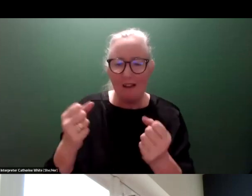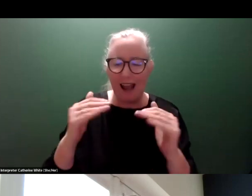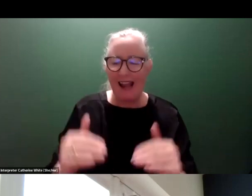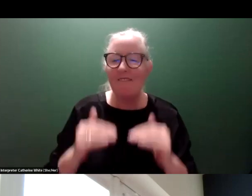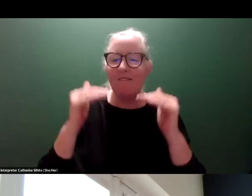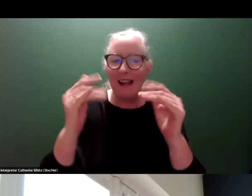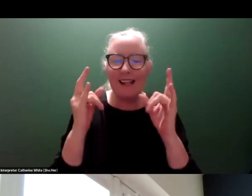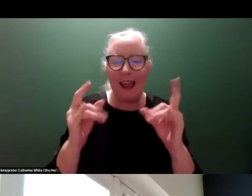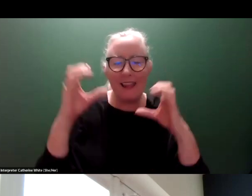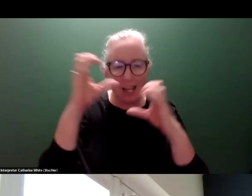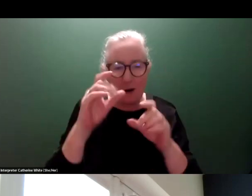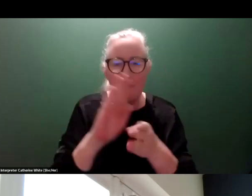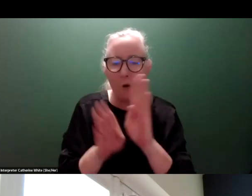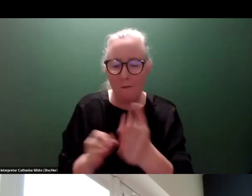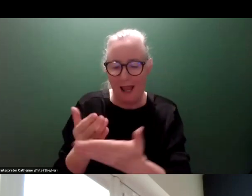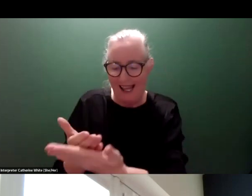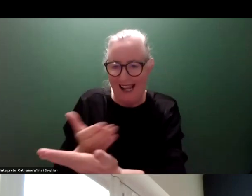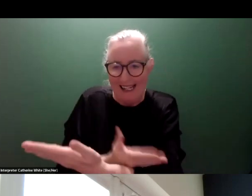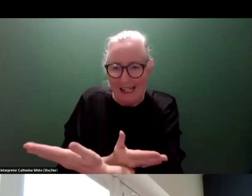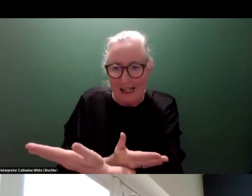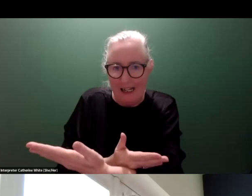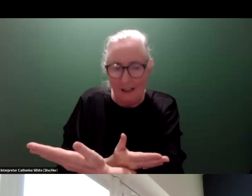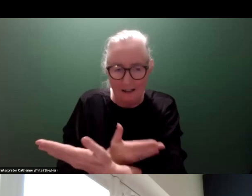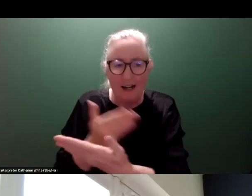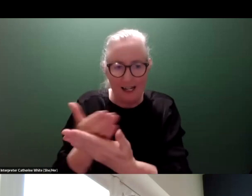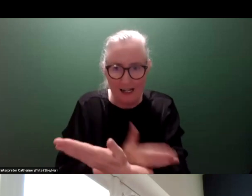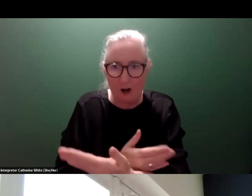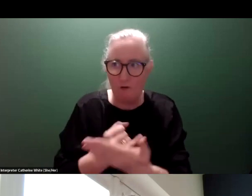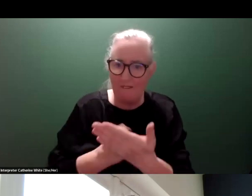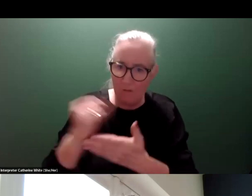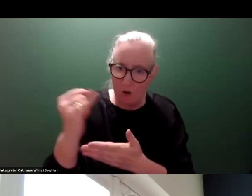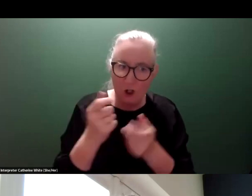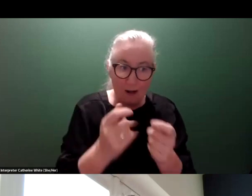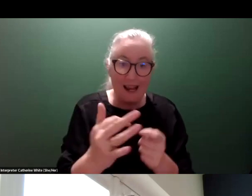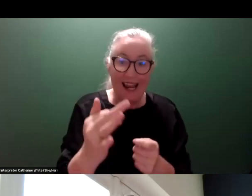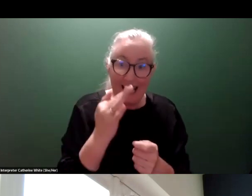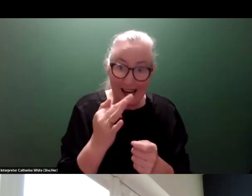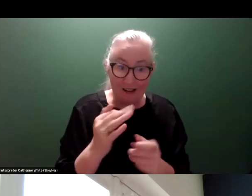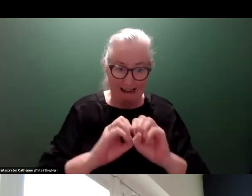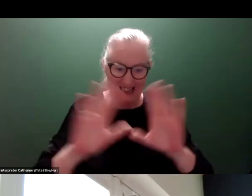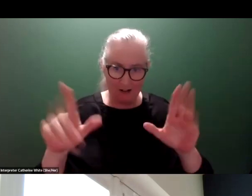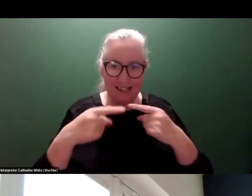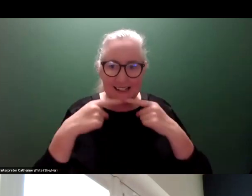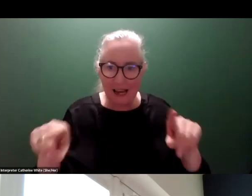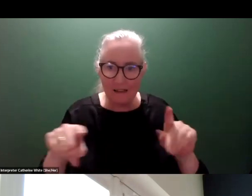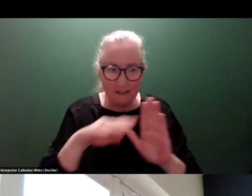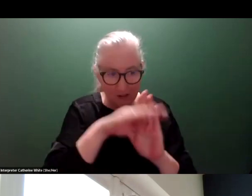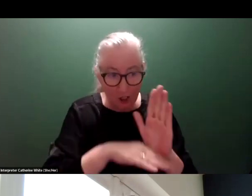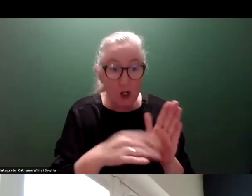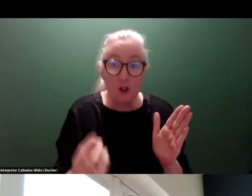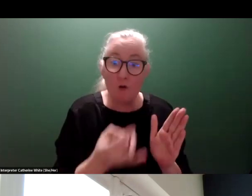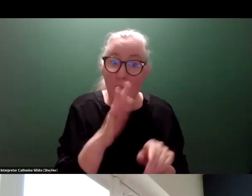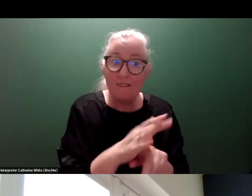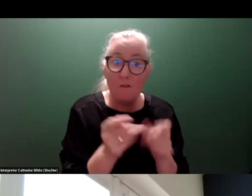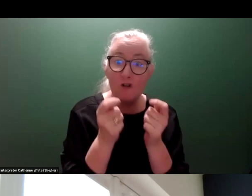there'll be a legally binding refusal of treatment if that's valid and applicable and explicitly stated. And a request for treatment must